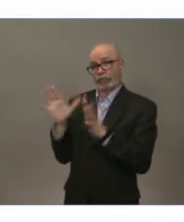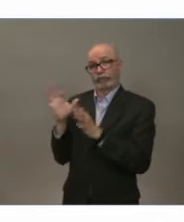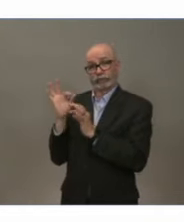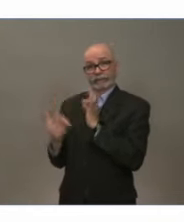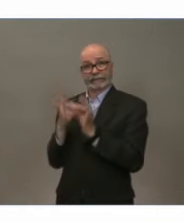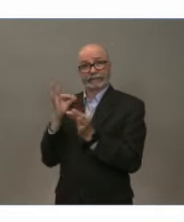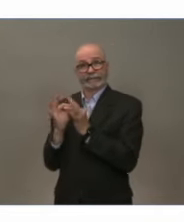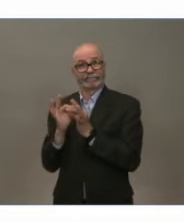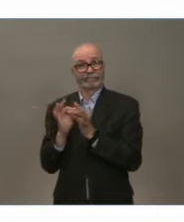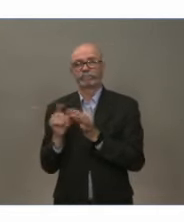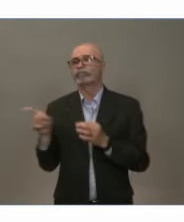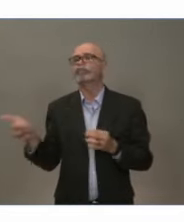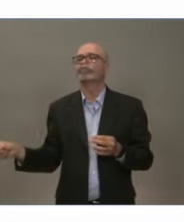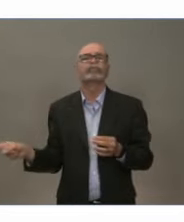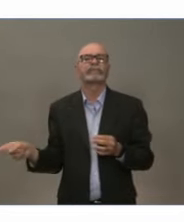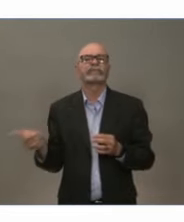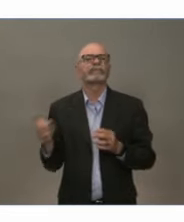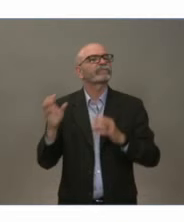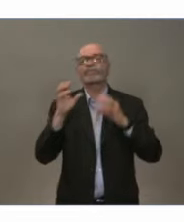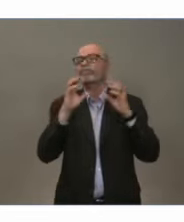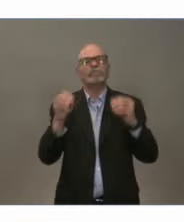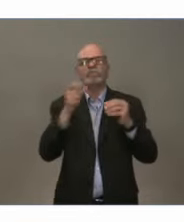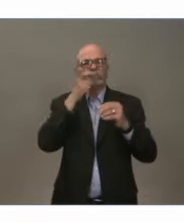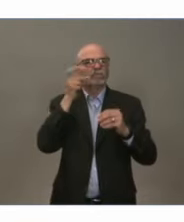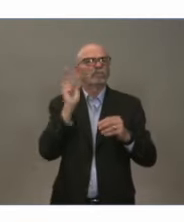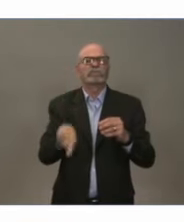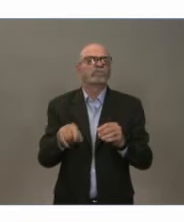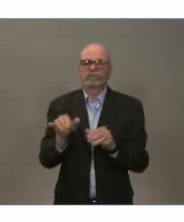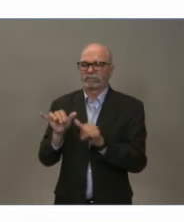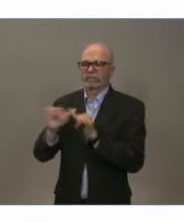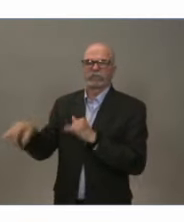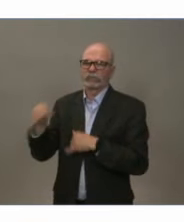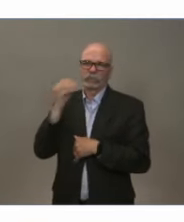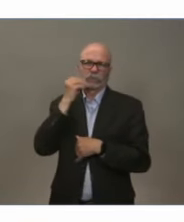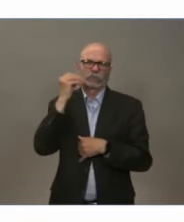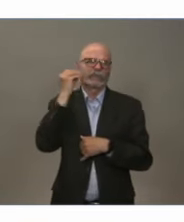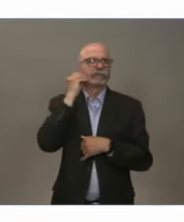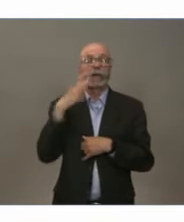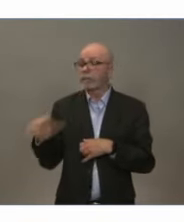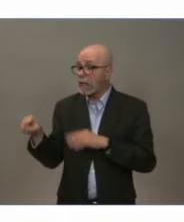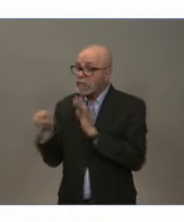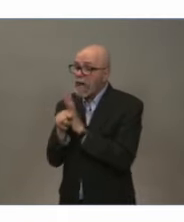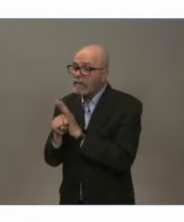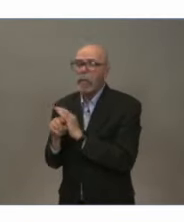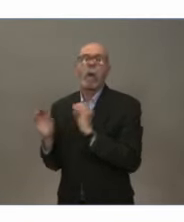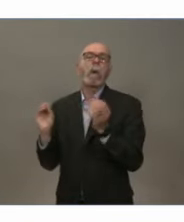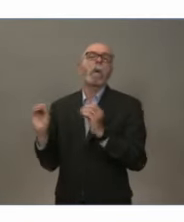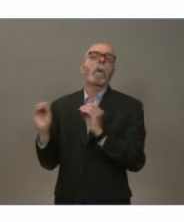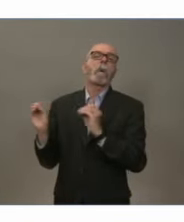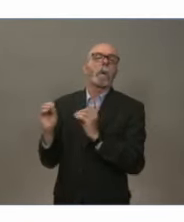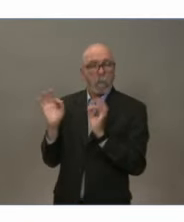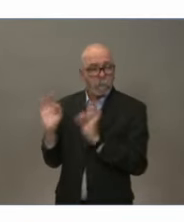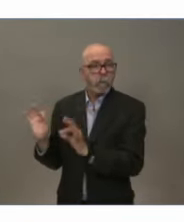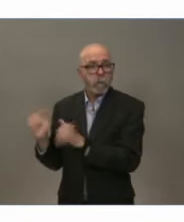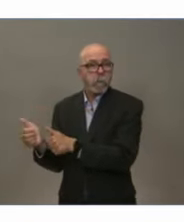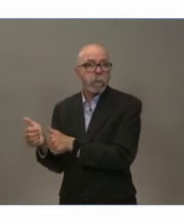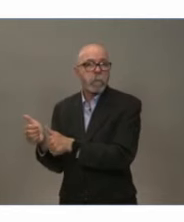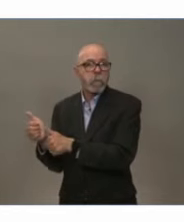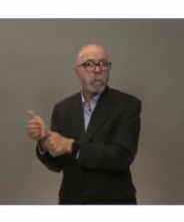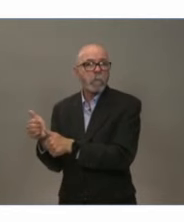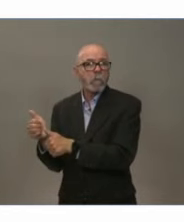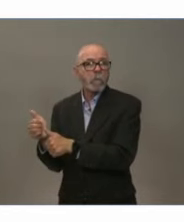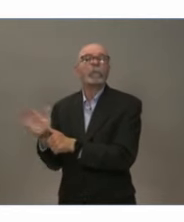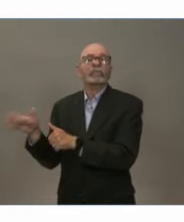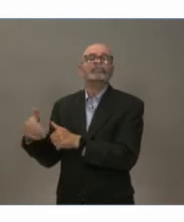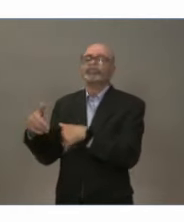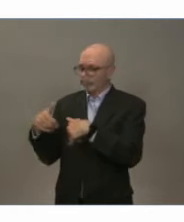have a requirement for self-isolation, and then we test and they're negative. We say, go about your daily life